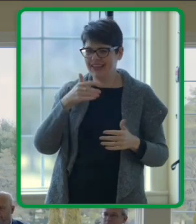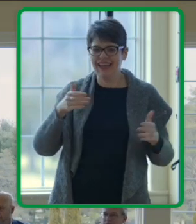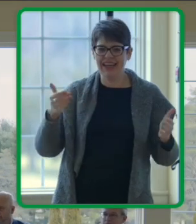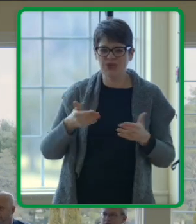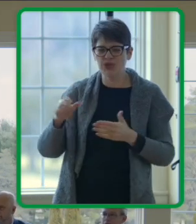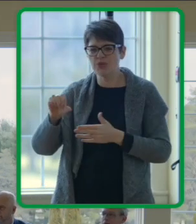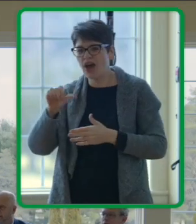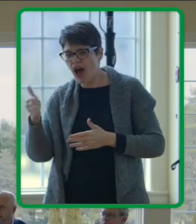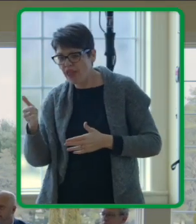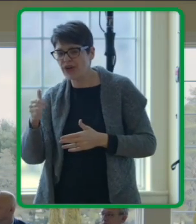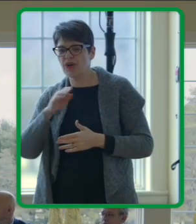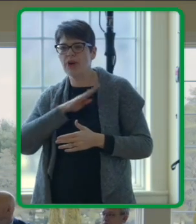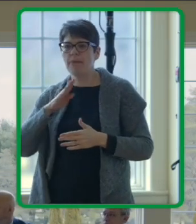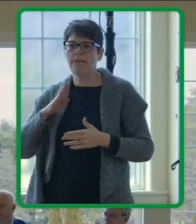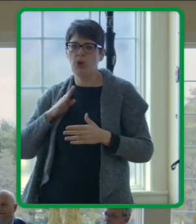directors.